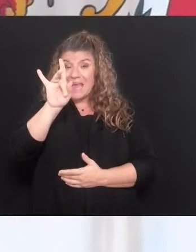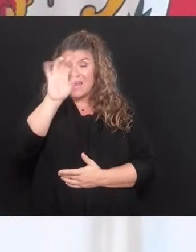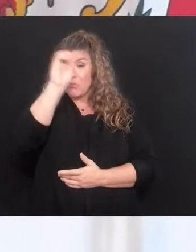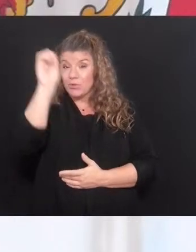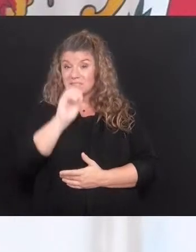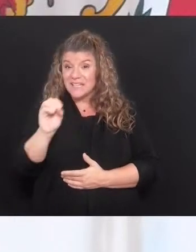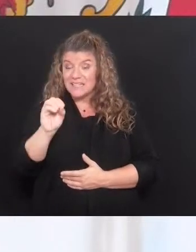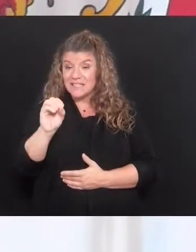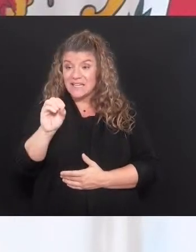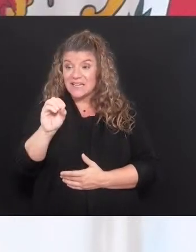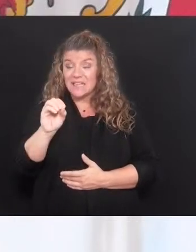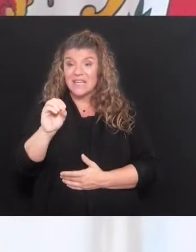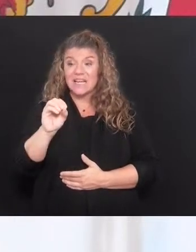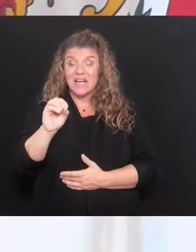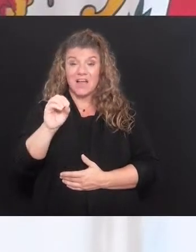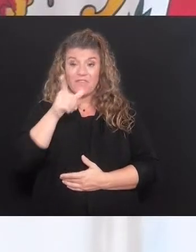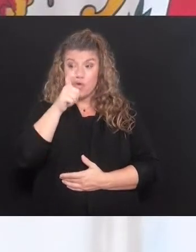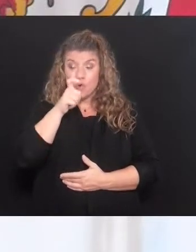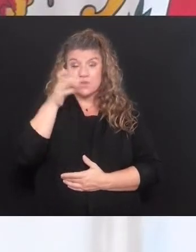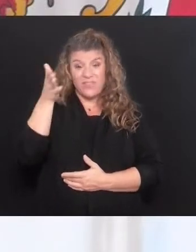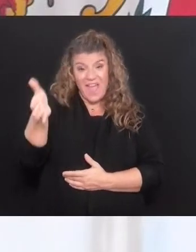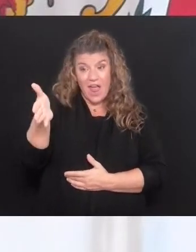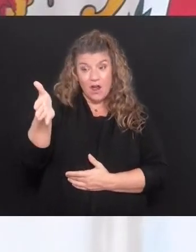18% of those that are there,